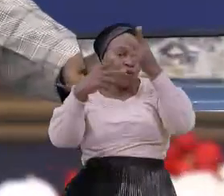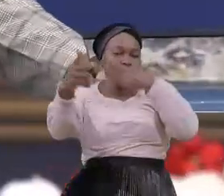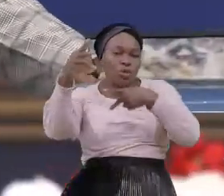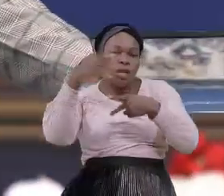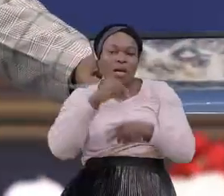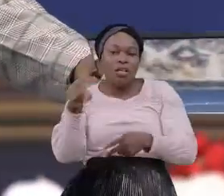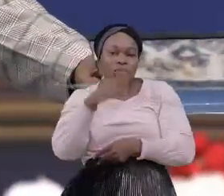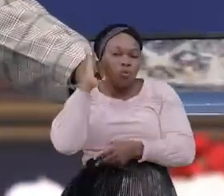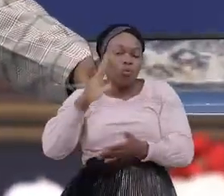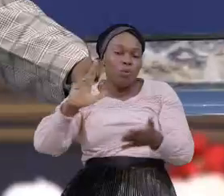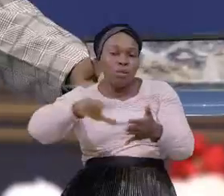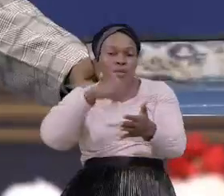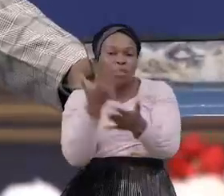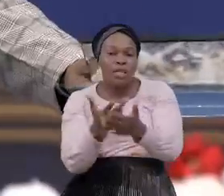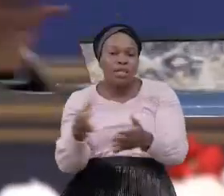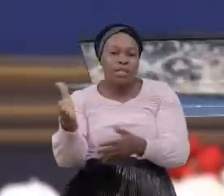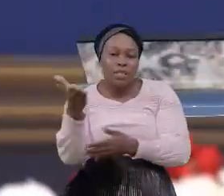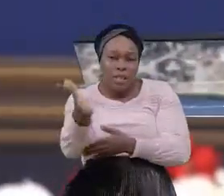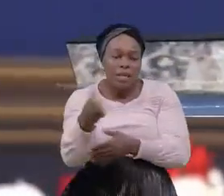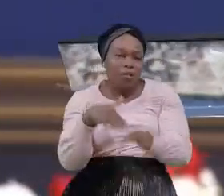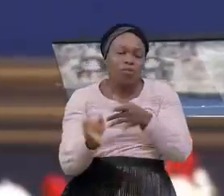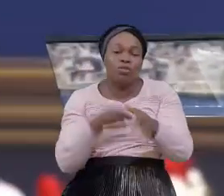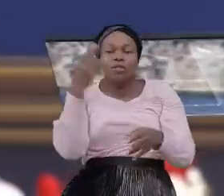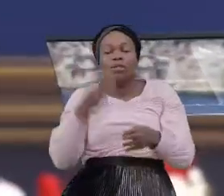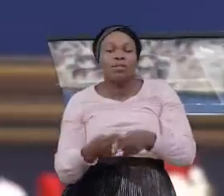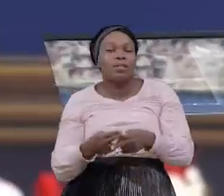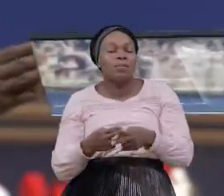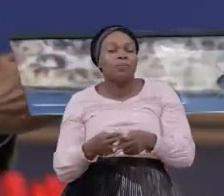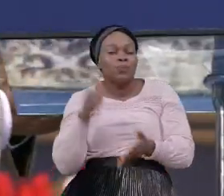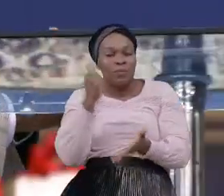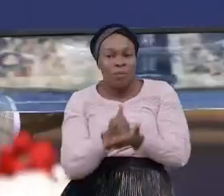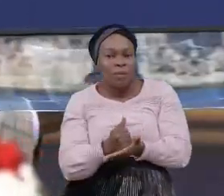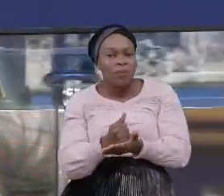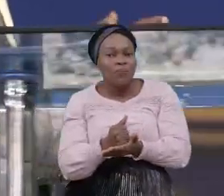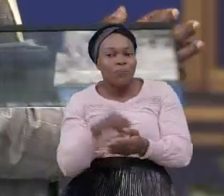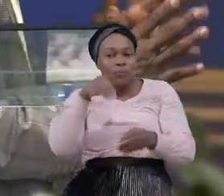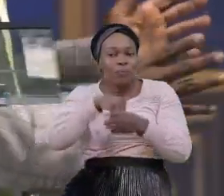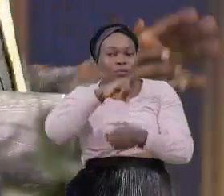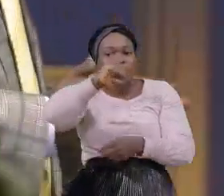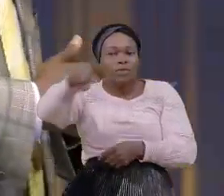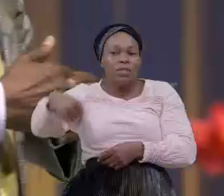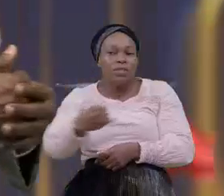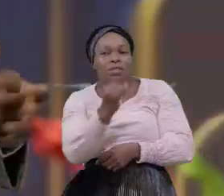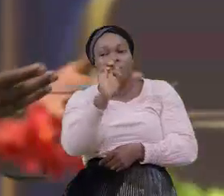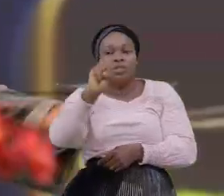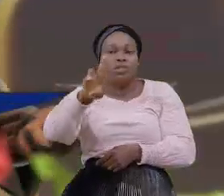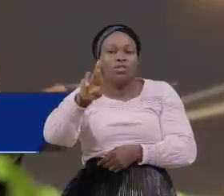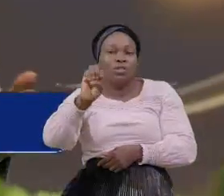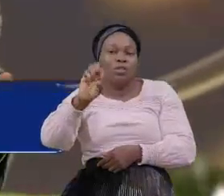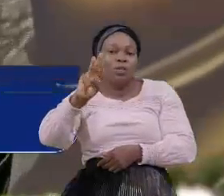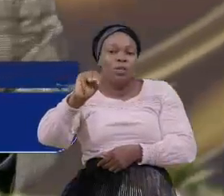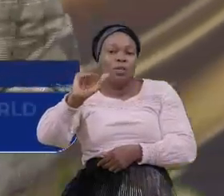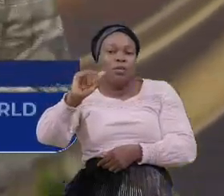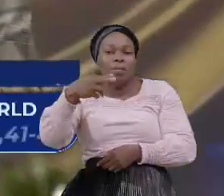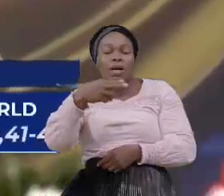challenge for some people is in Jeremiah chapter 5, verse 24.